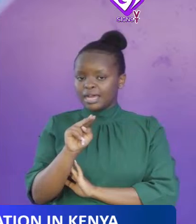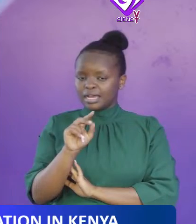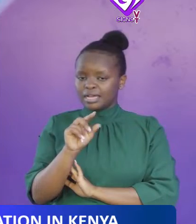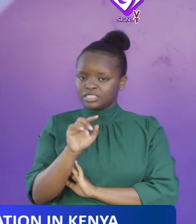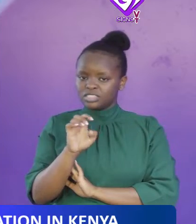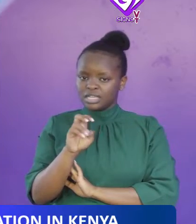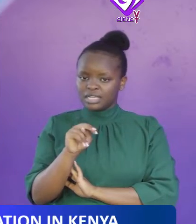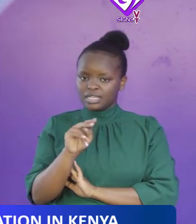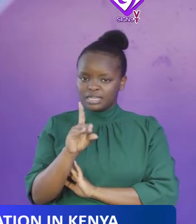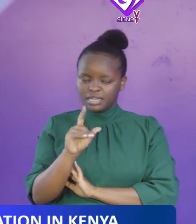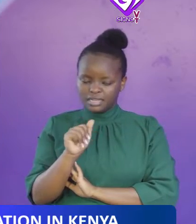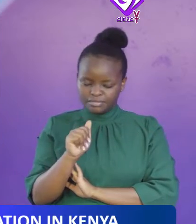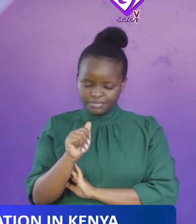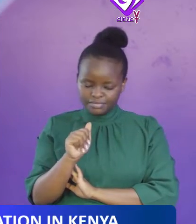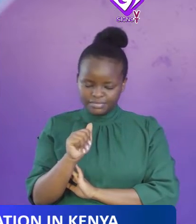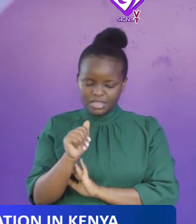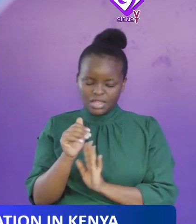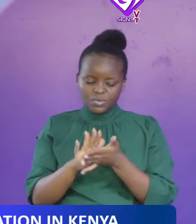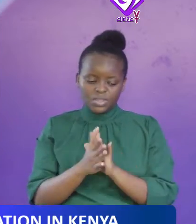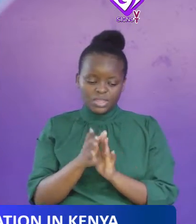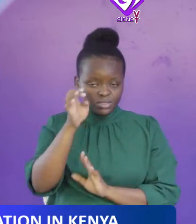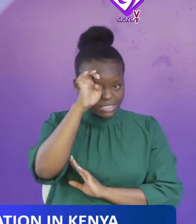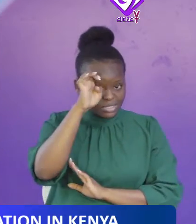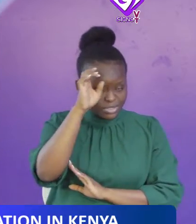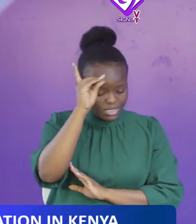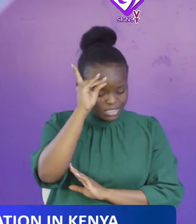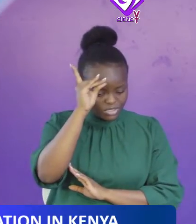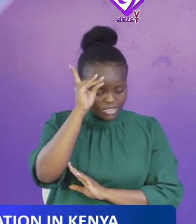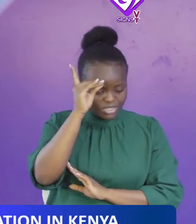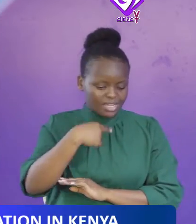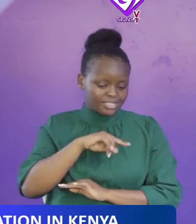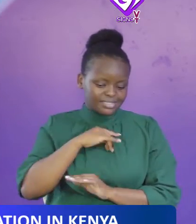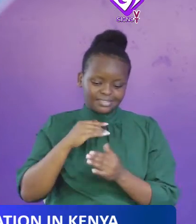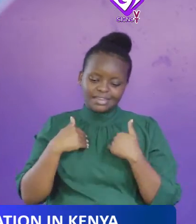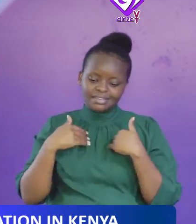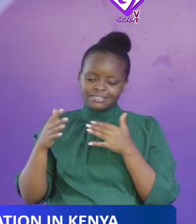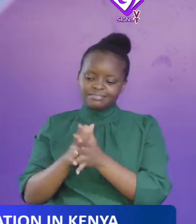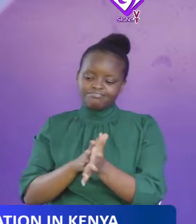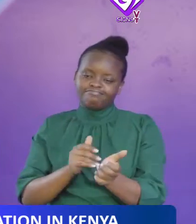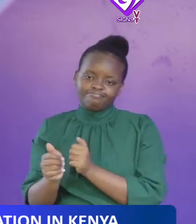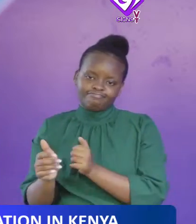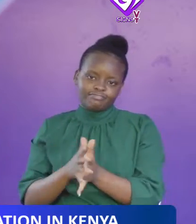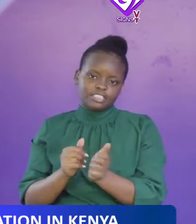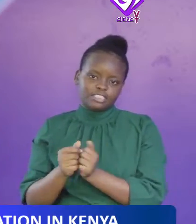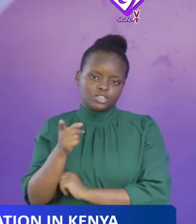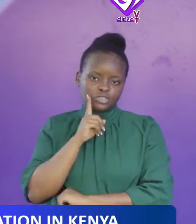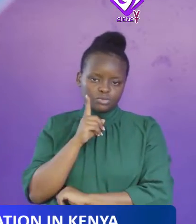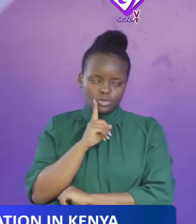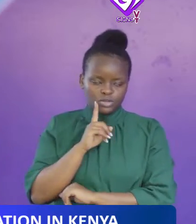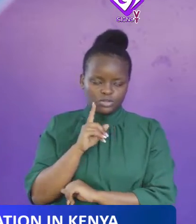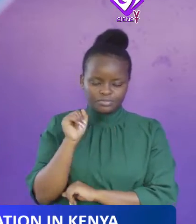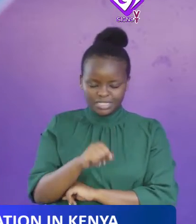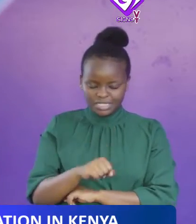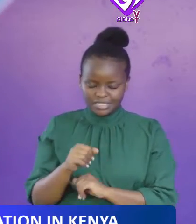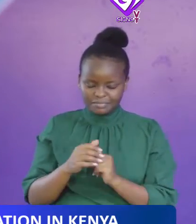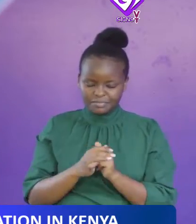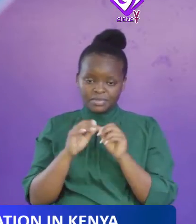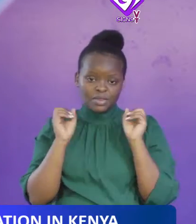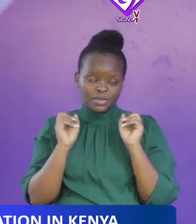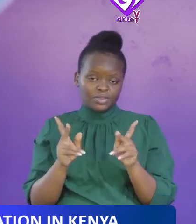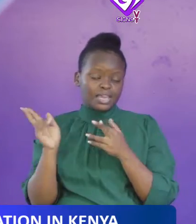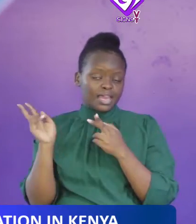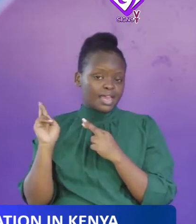future for this country. Without education, we will be destroying tomorrow. All right. And I